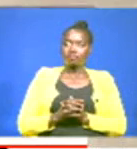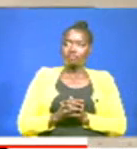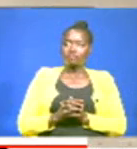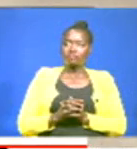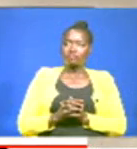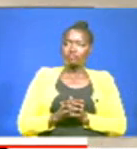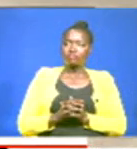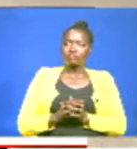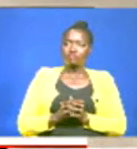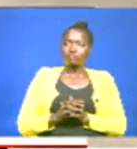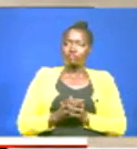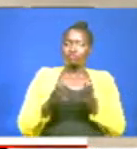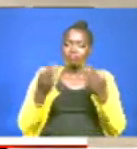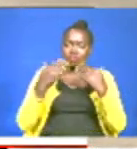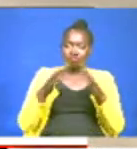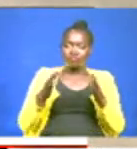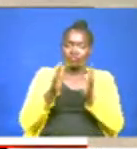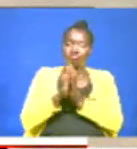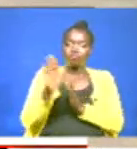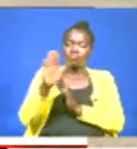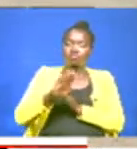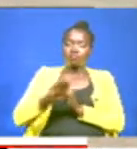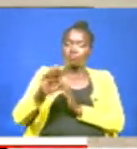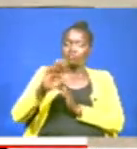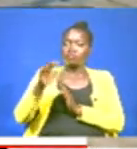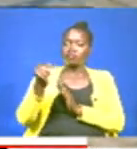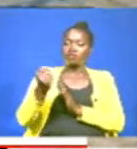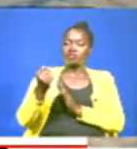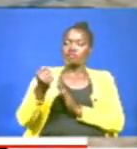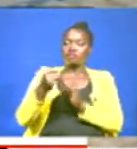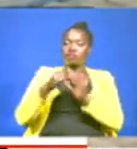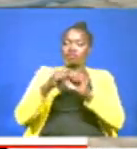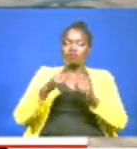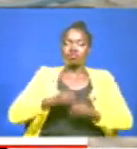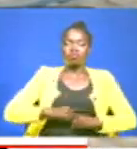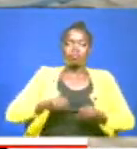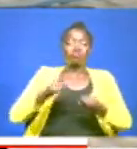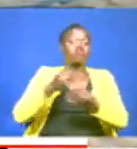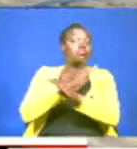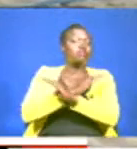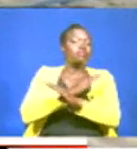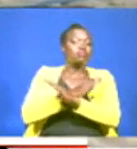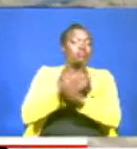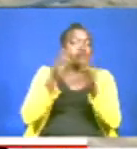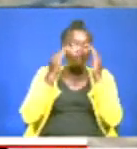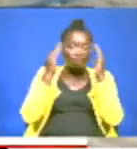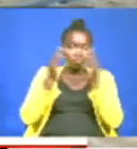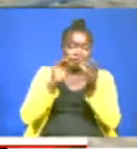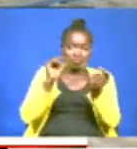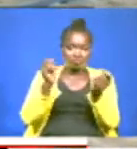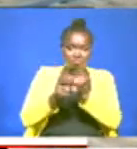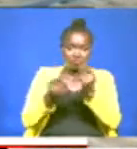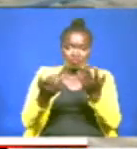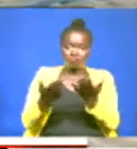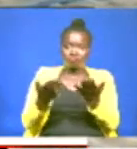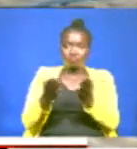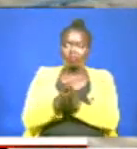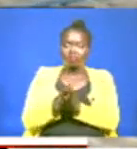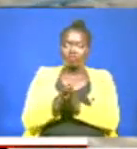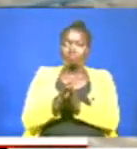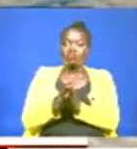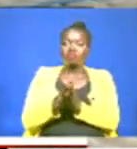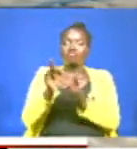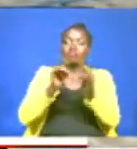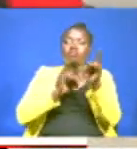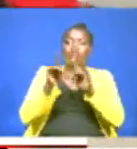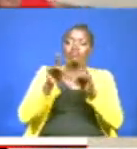After the completion of the Zone 5 Senior Beach Volleyball Championship in Bujumbura, Burundi, focus now shifts to the final series of the homologated beach volleyball tour set